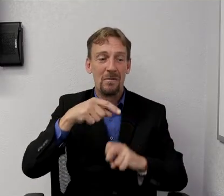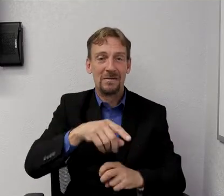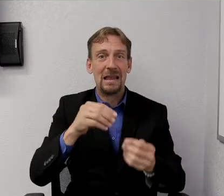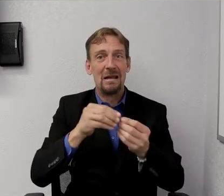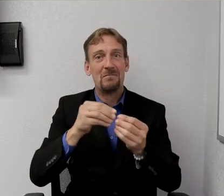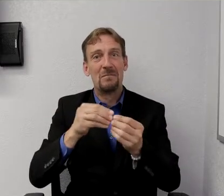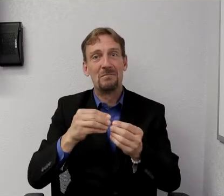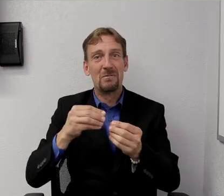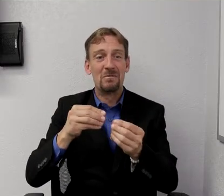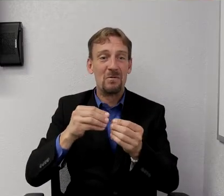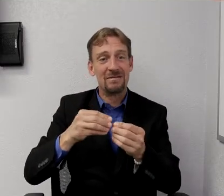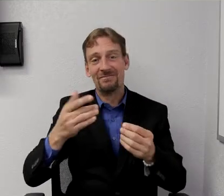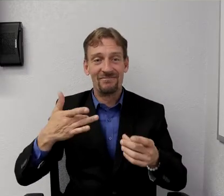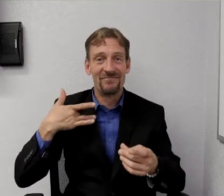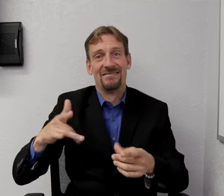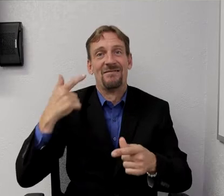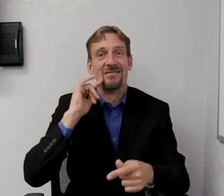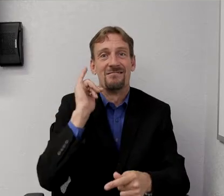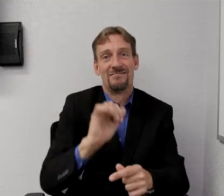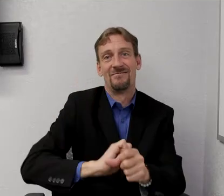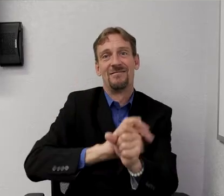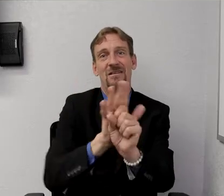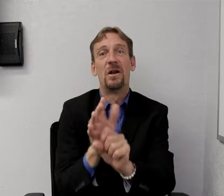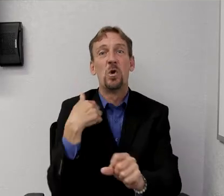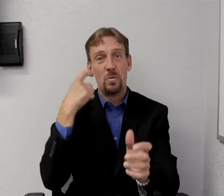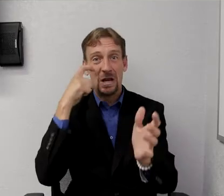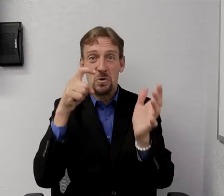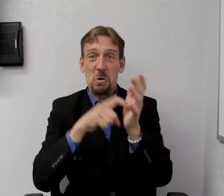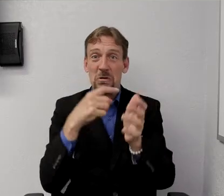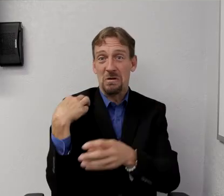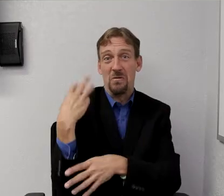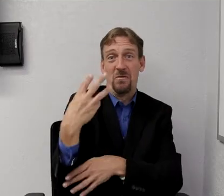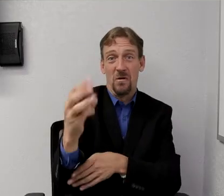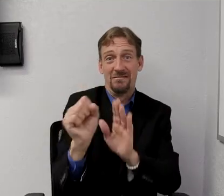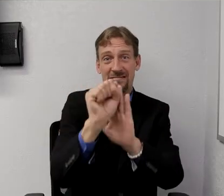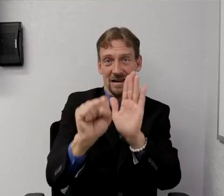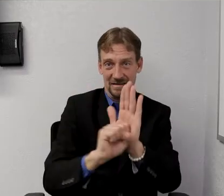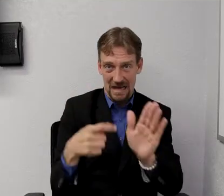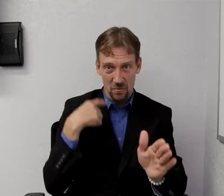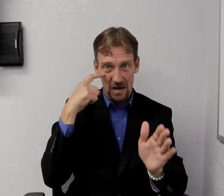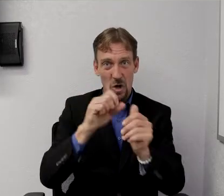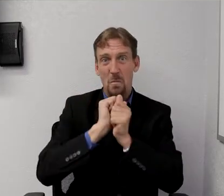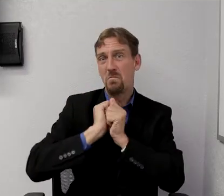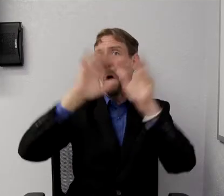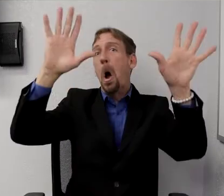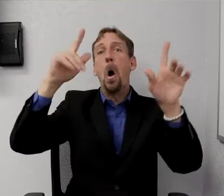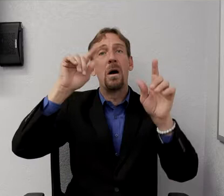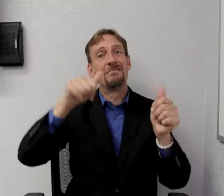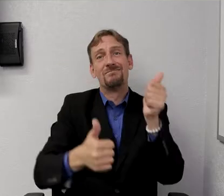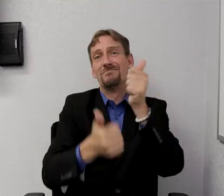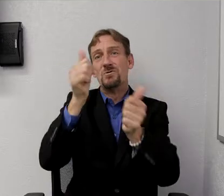susceptible. I mean, that's what we saw up in Washington State. Really, the first outbreak was up there, and that's where they had the highest number of